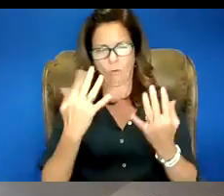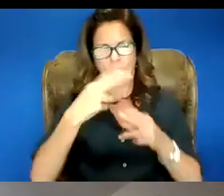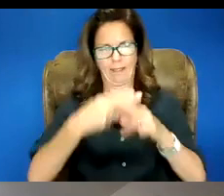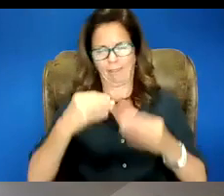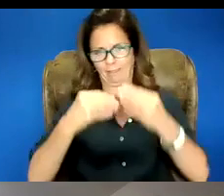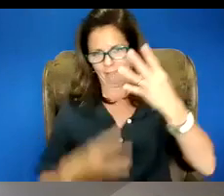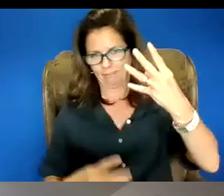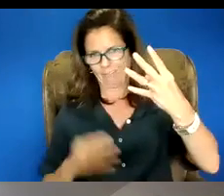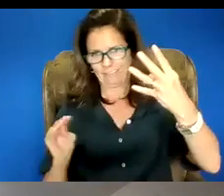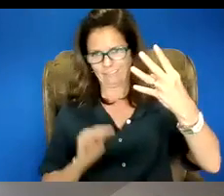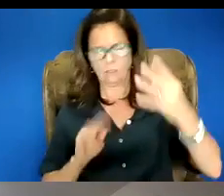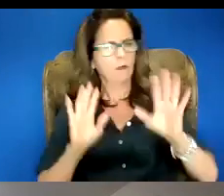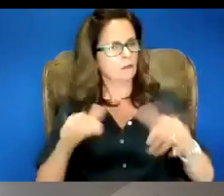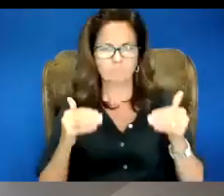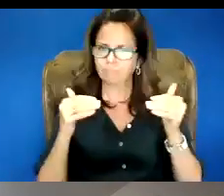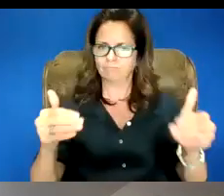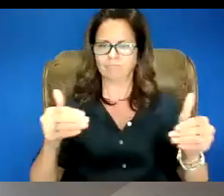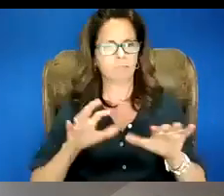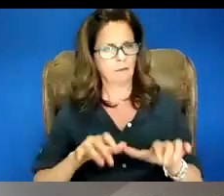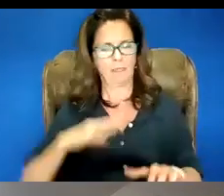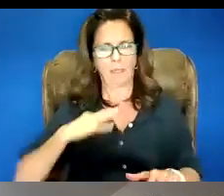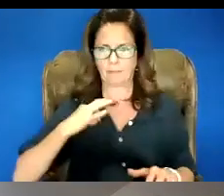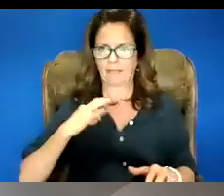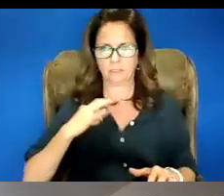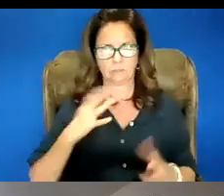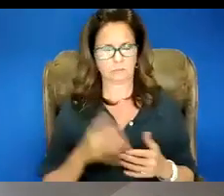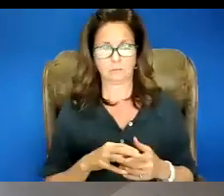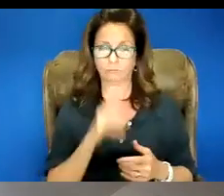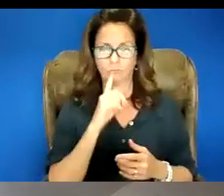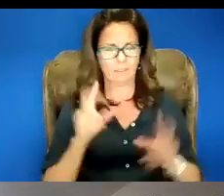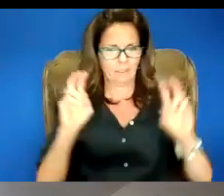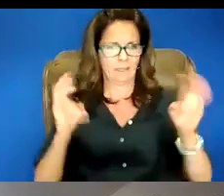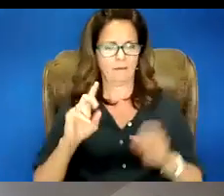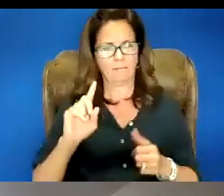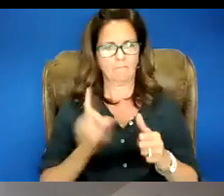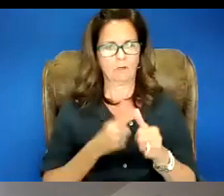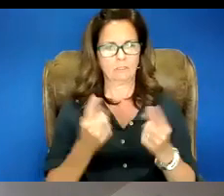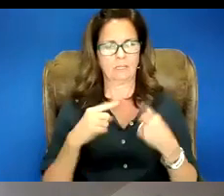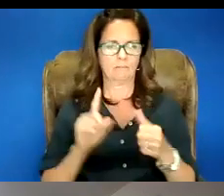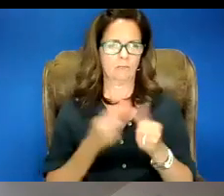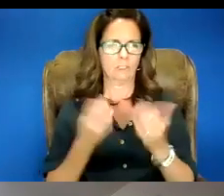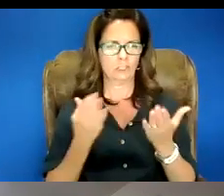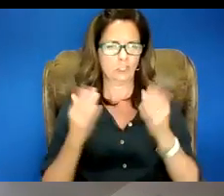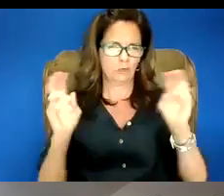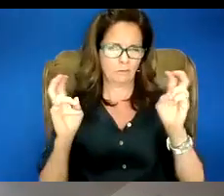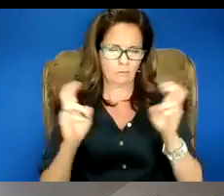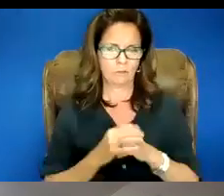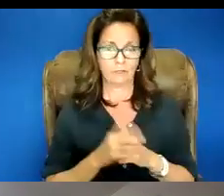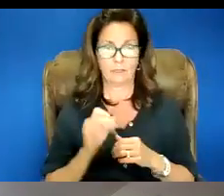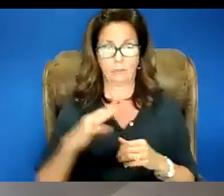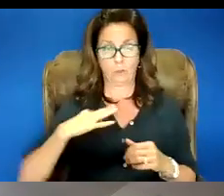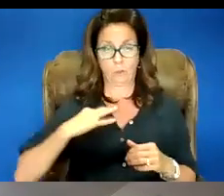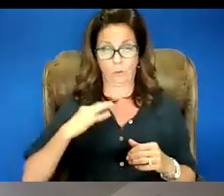It's essentially it's kind of first come, first serve. So if you get one in today,